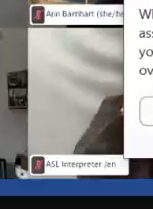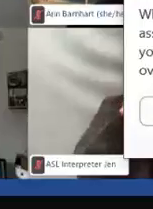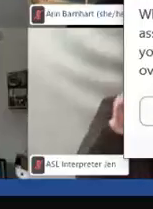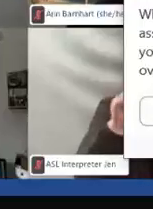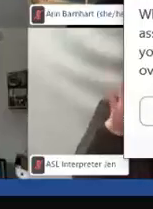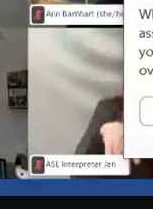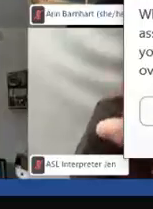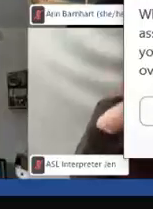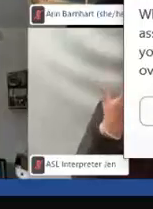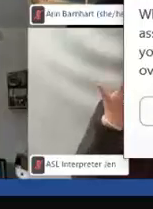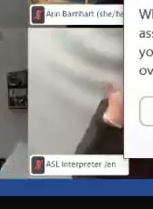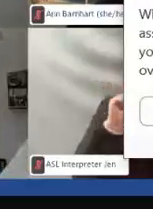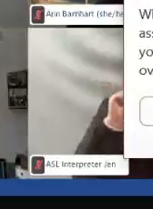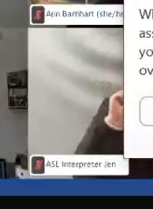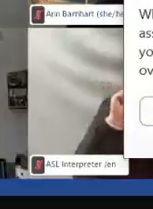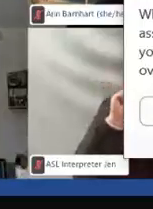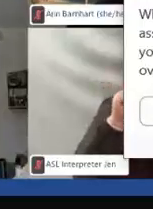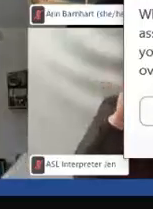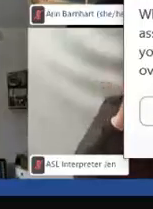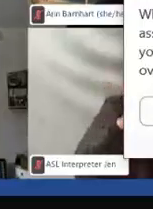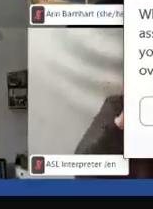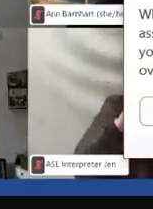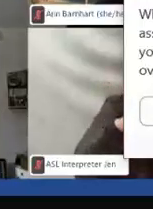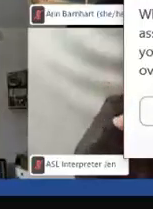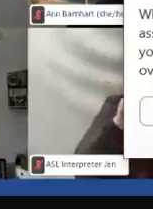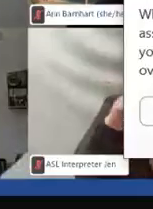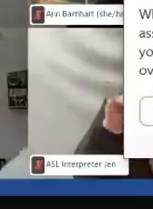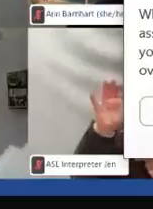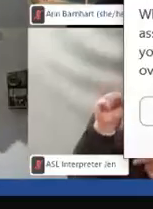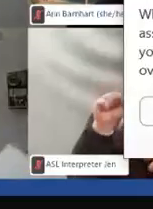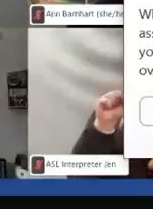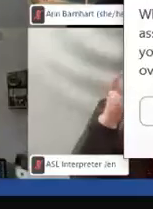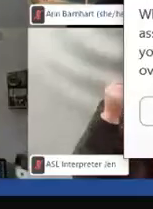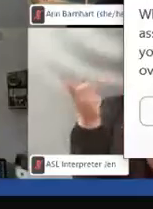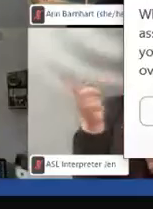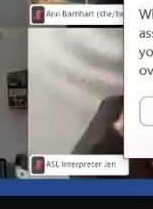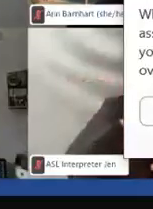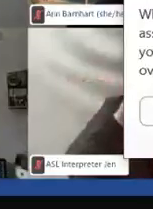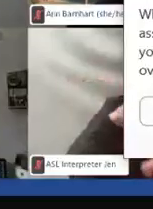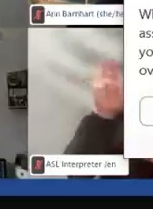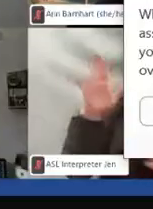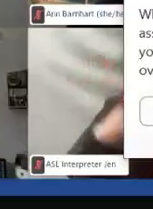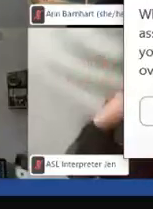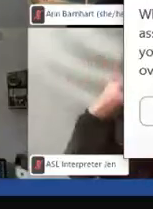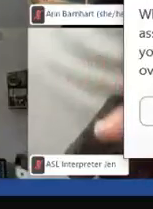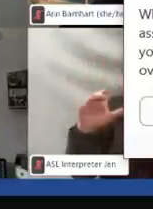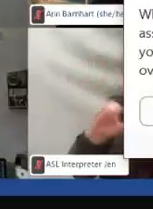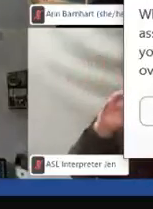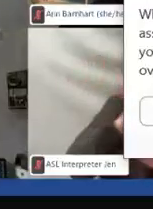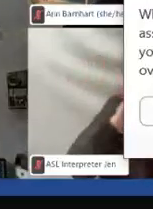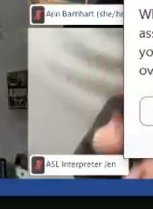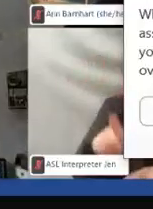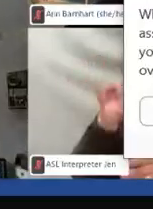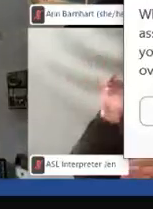not provide any governance to the sills. So what they report on their program performance report